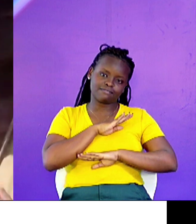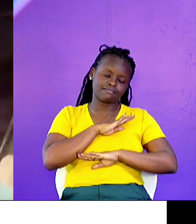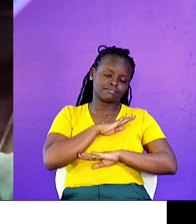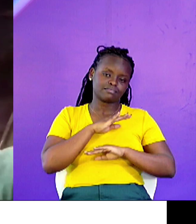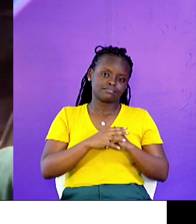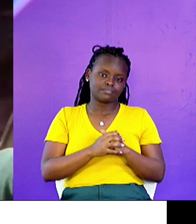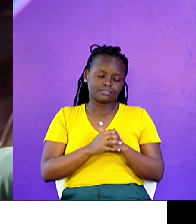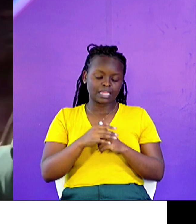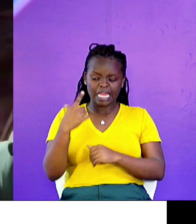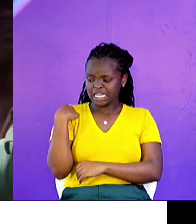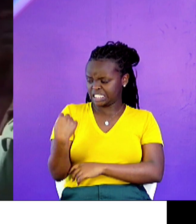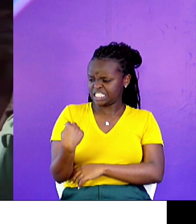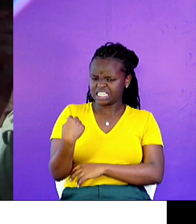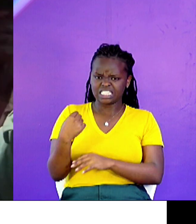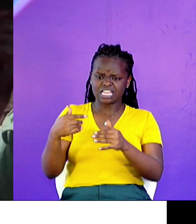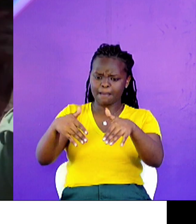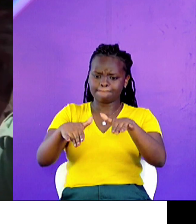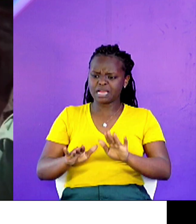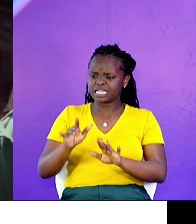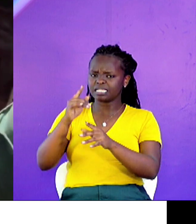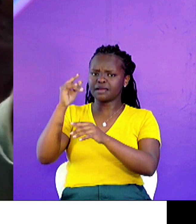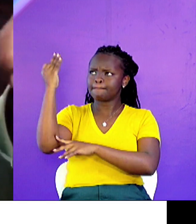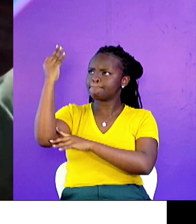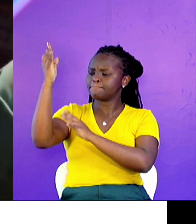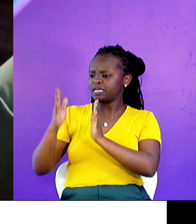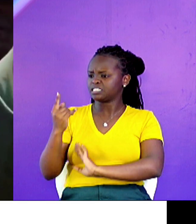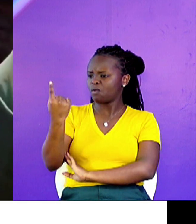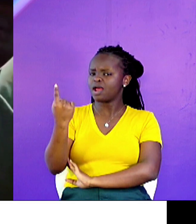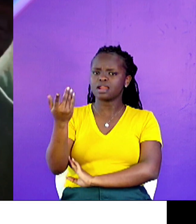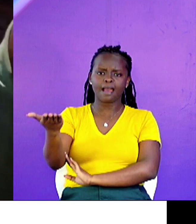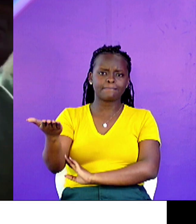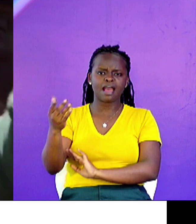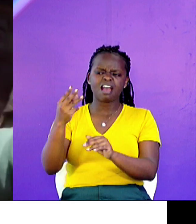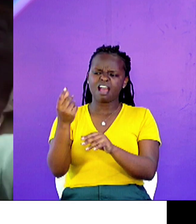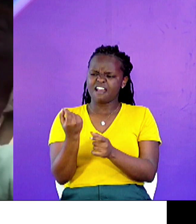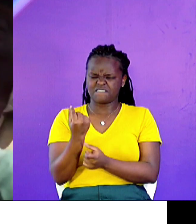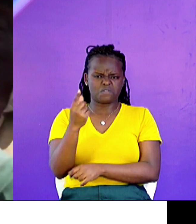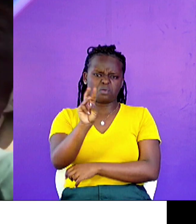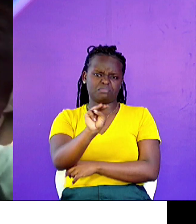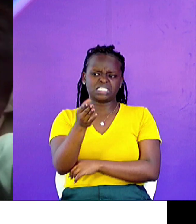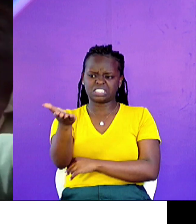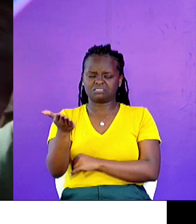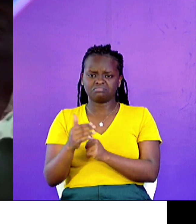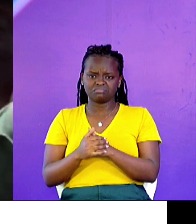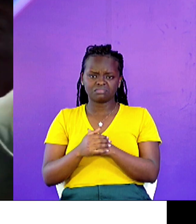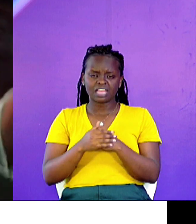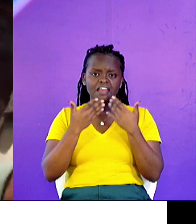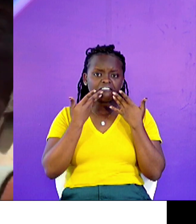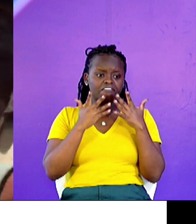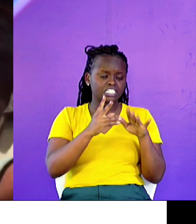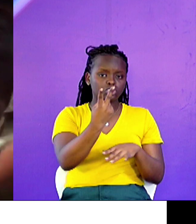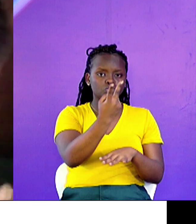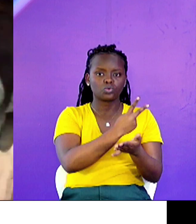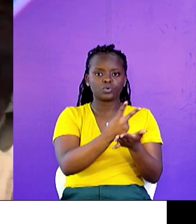bure. Juzi tulizika pasta moja hapa few meters kutoka hapa tuko. Hata hakumaliza wiki